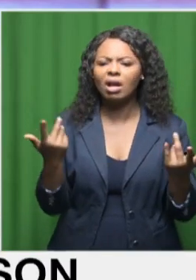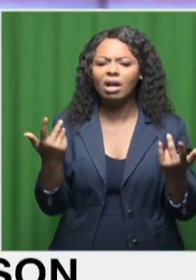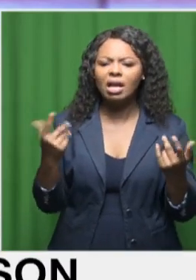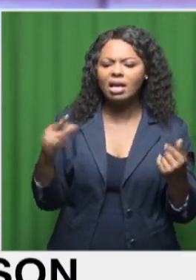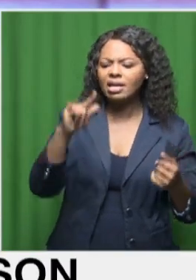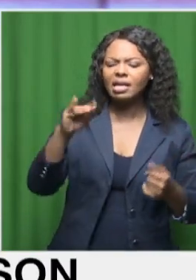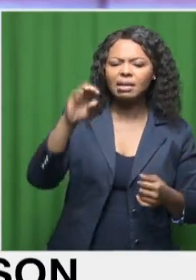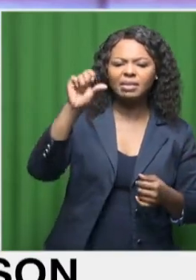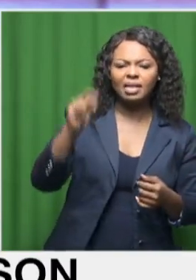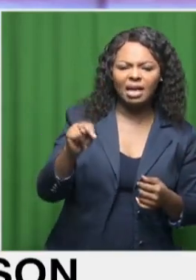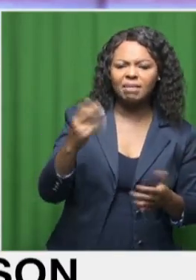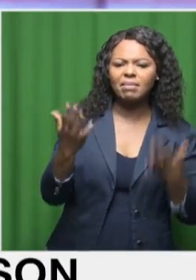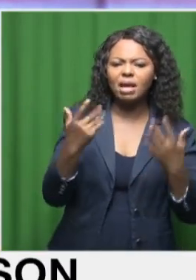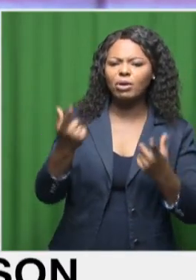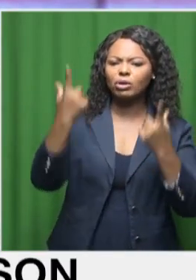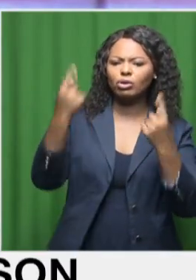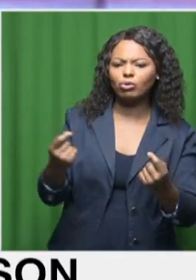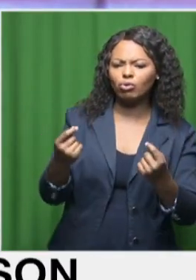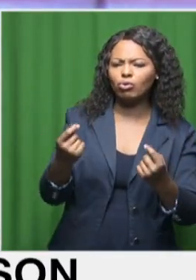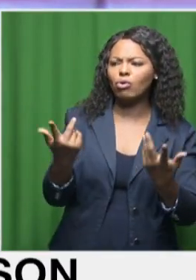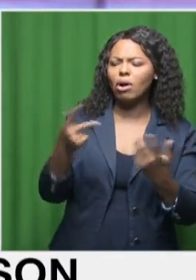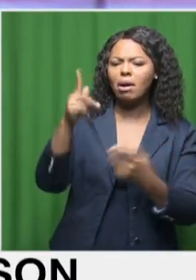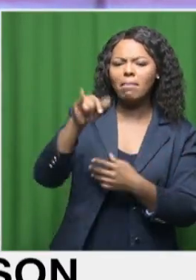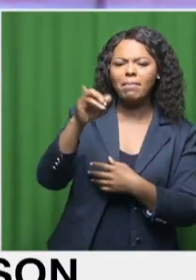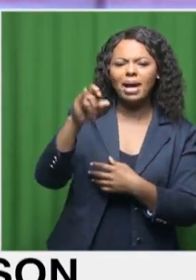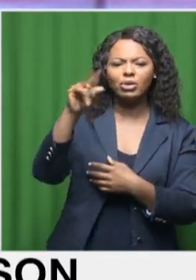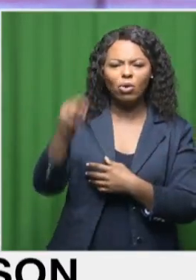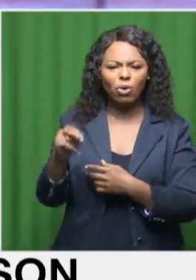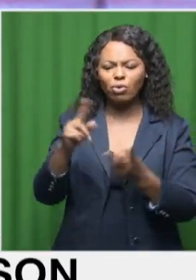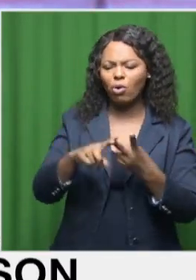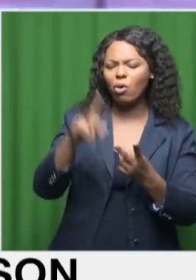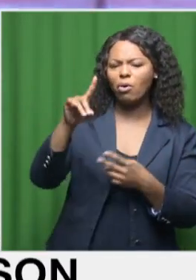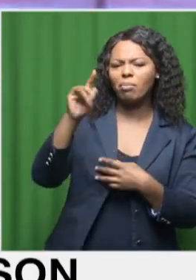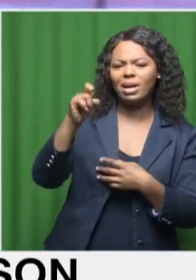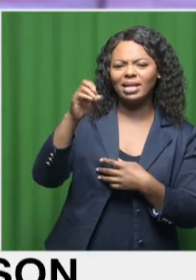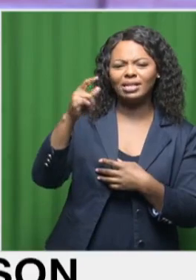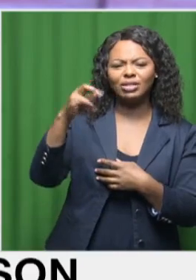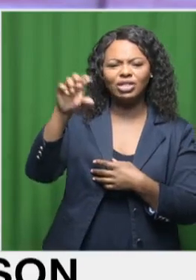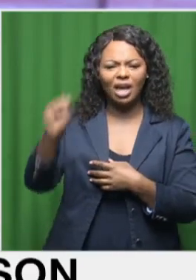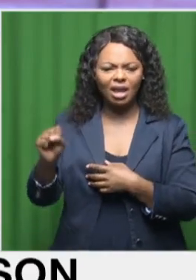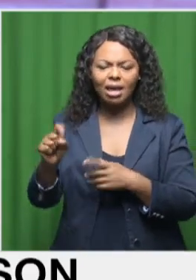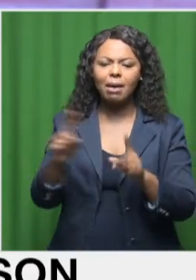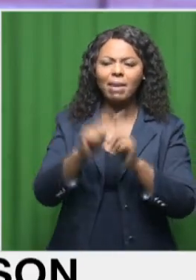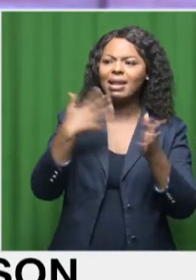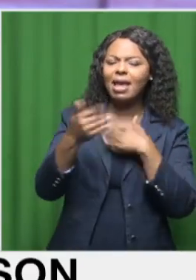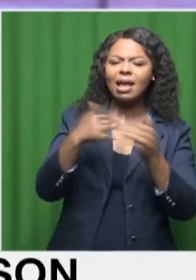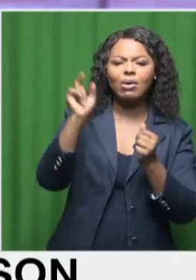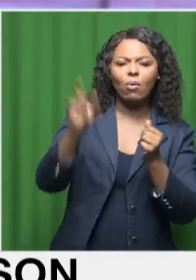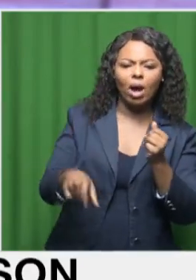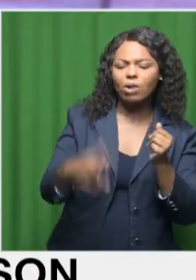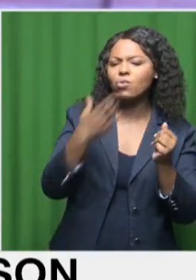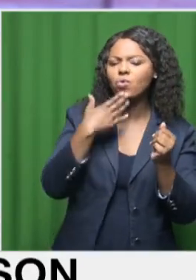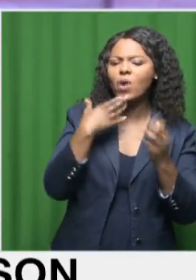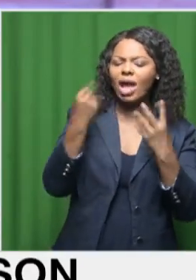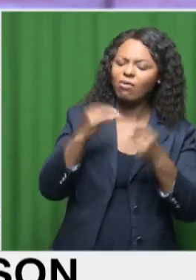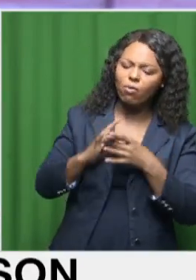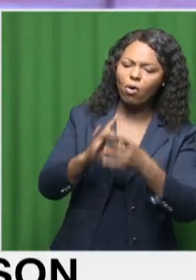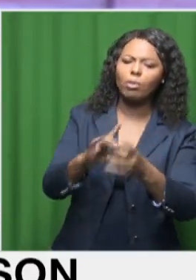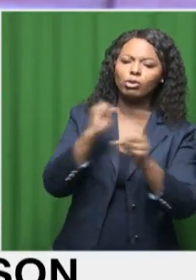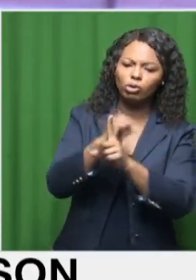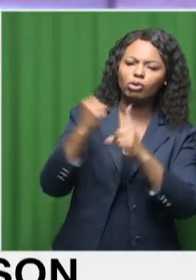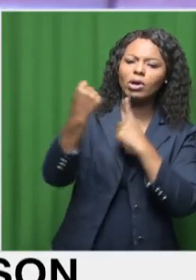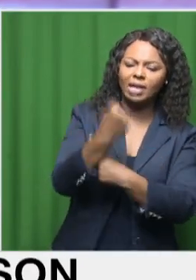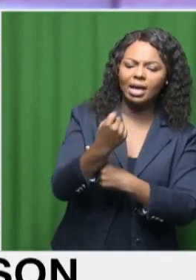about Gibson Kente done by a paleontologist, a pediatrician. It's about anyone who has a commitment to society,